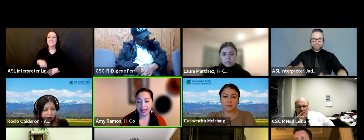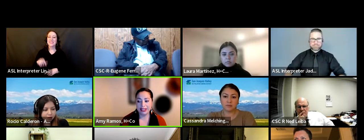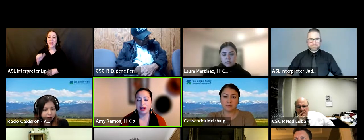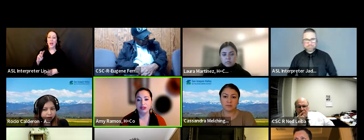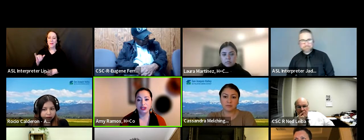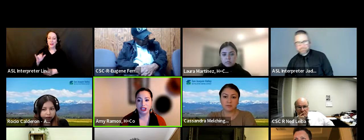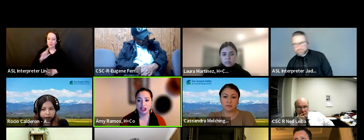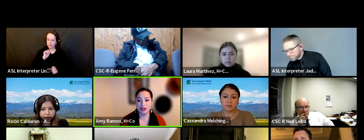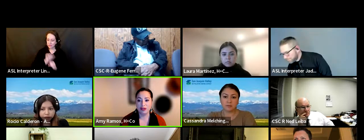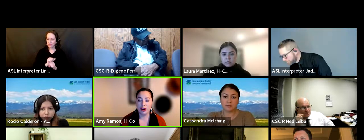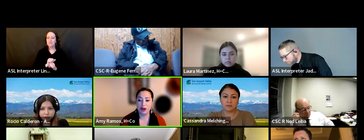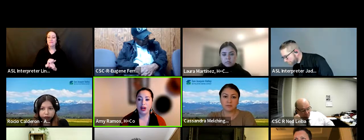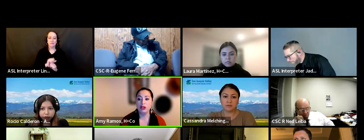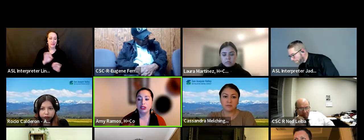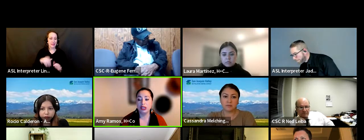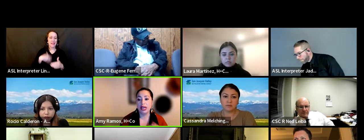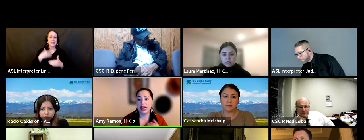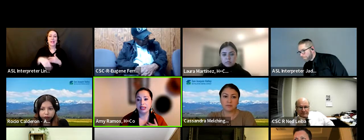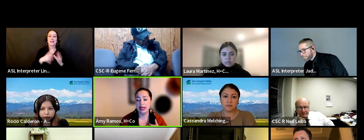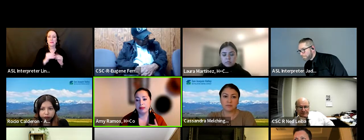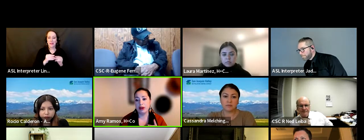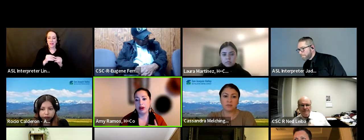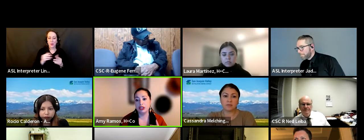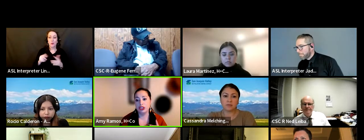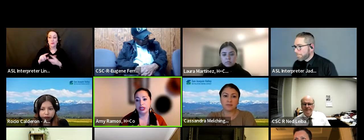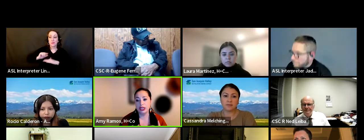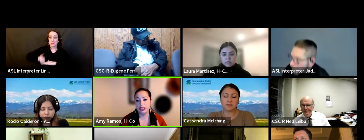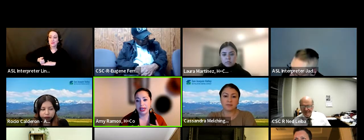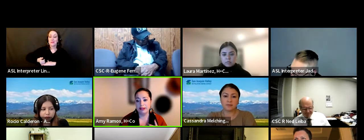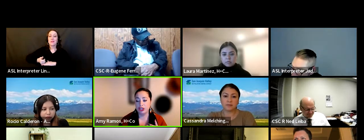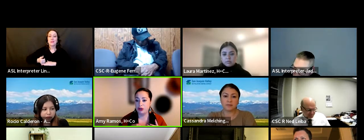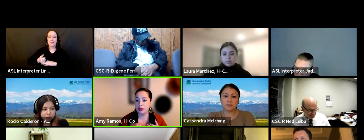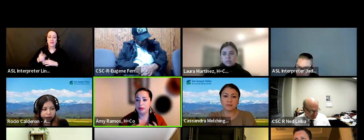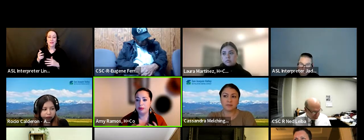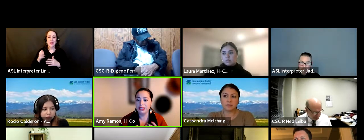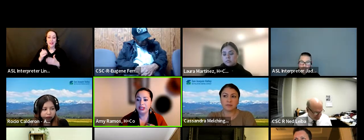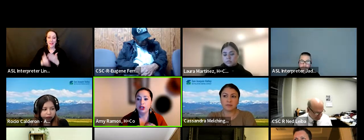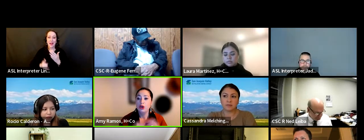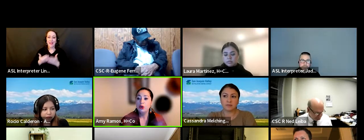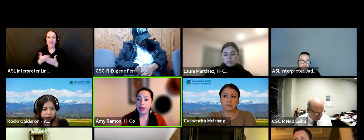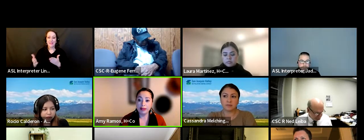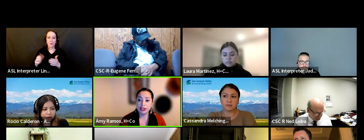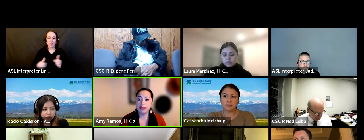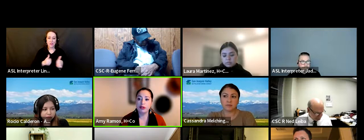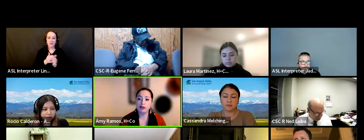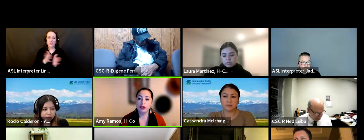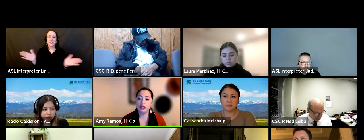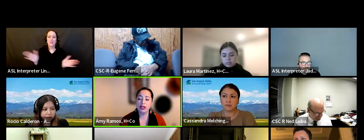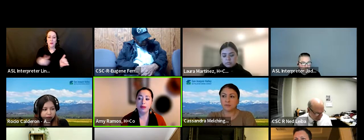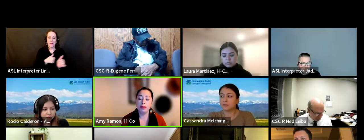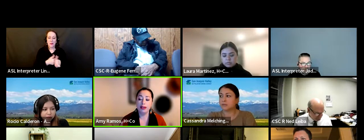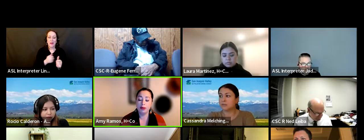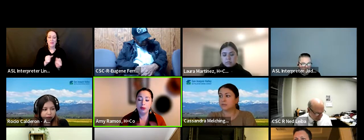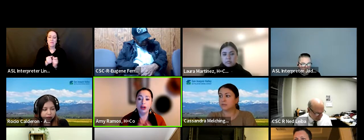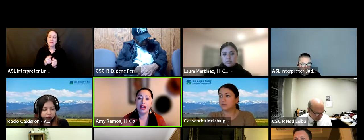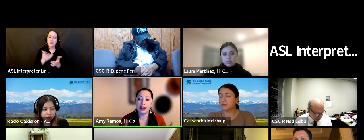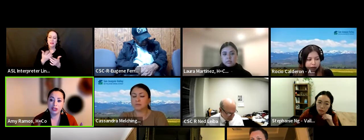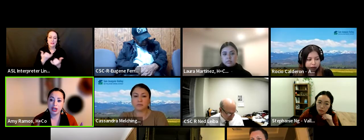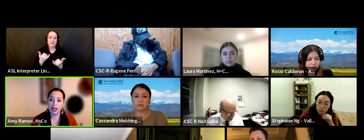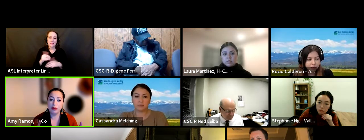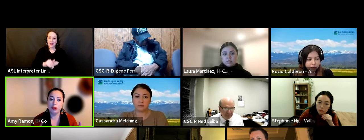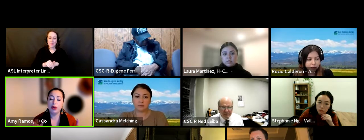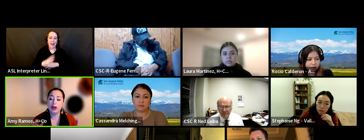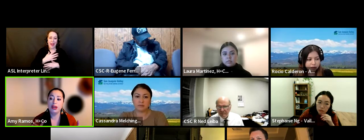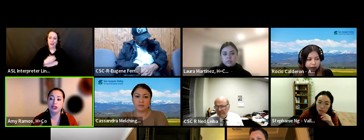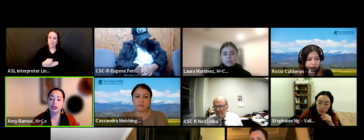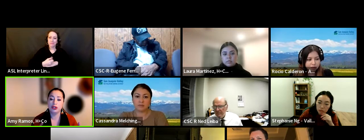up the last conversation very well. So the last item on our agenda is to have general updates. We have several for you tonight, but we are